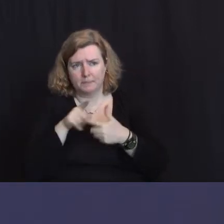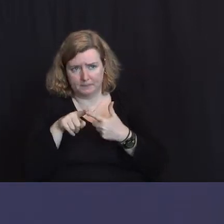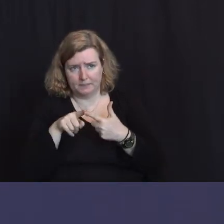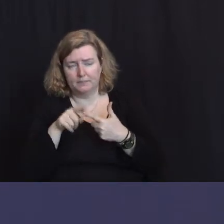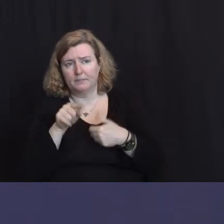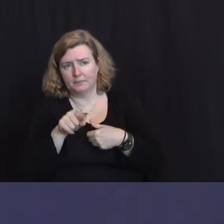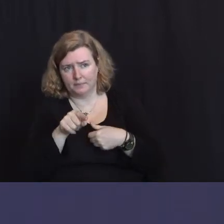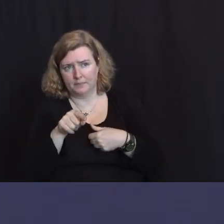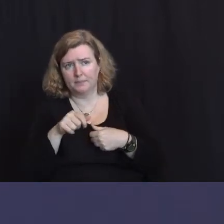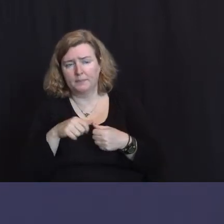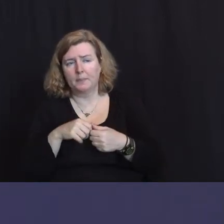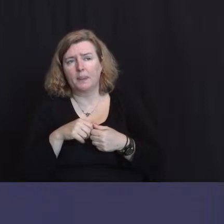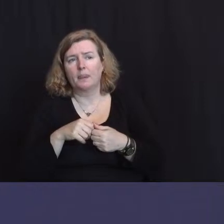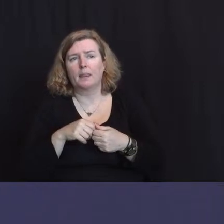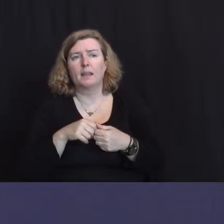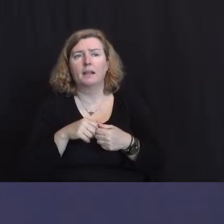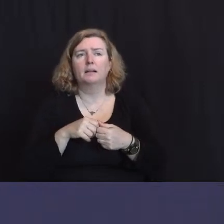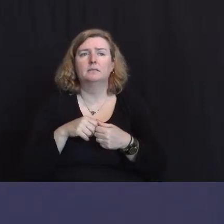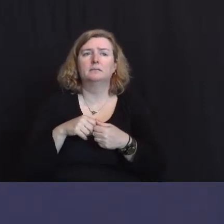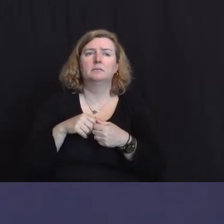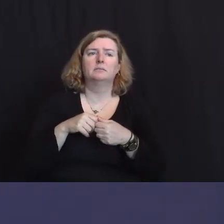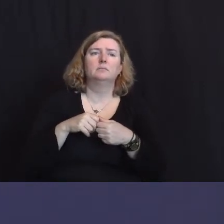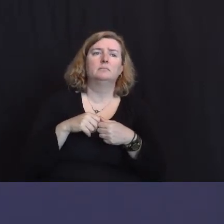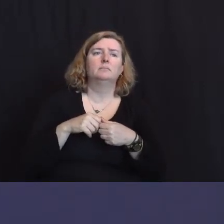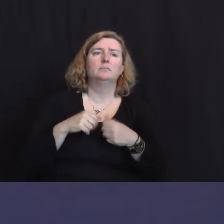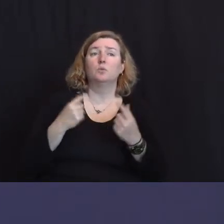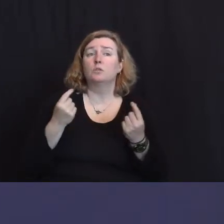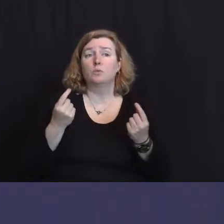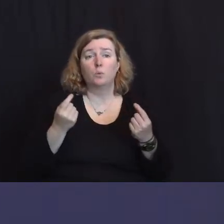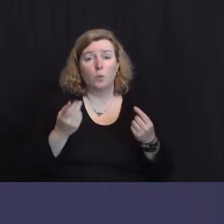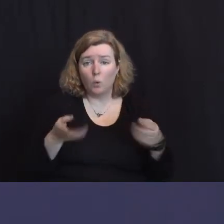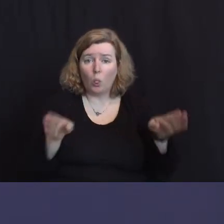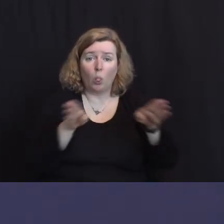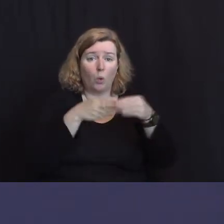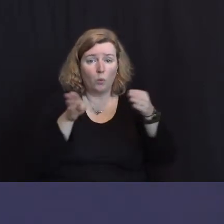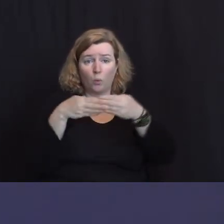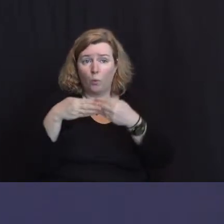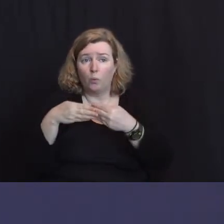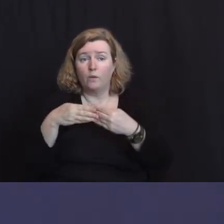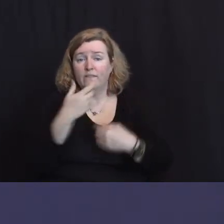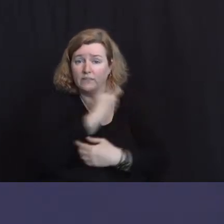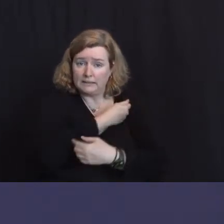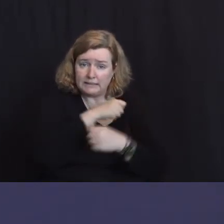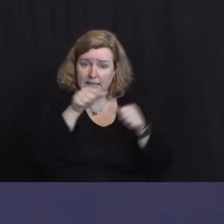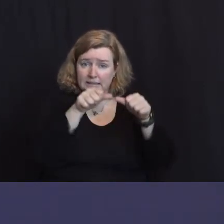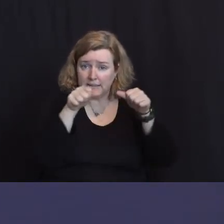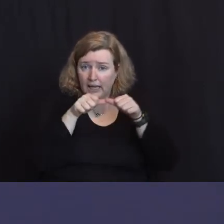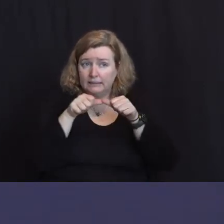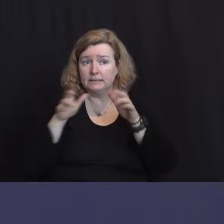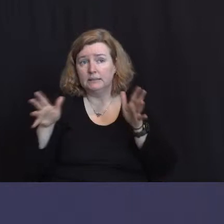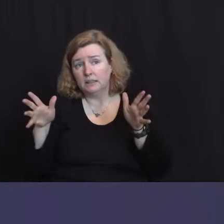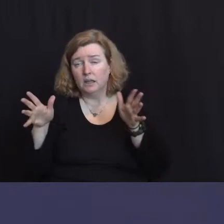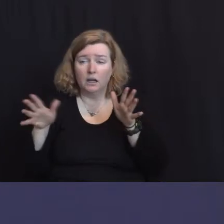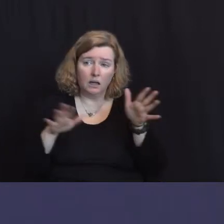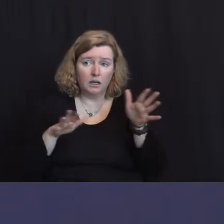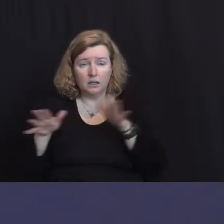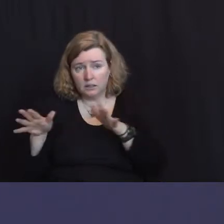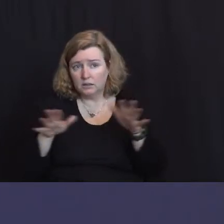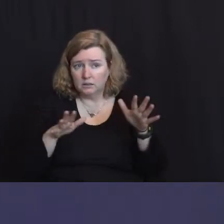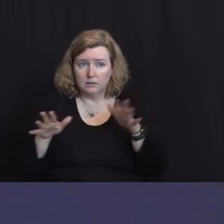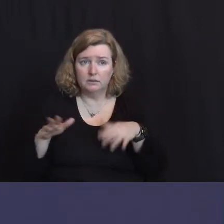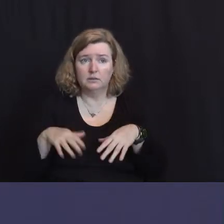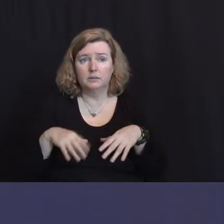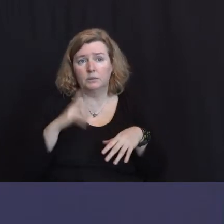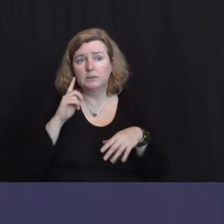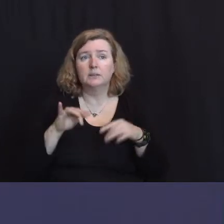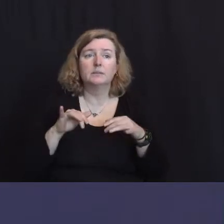any observations on closed sites, and then the impact that will have. Similar answer to the question that Brett asked on behalf